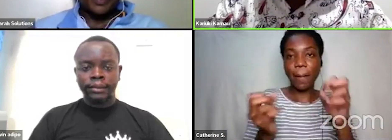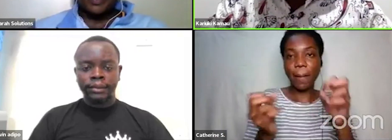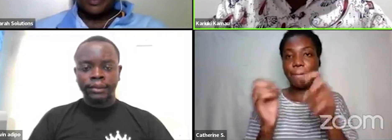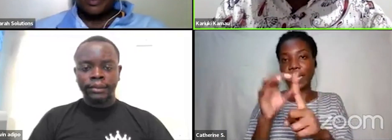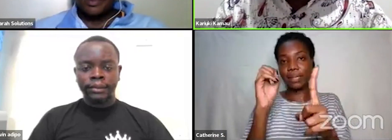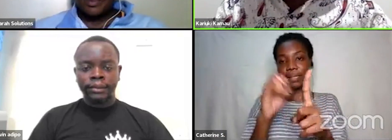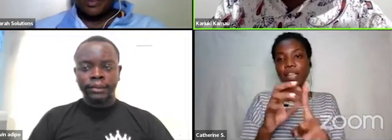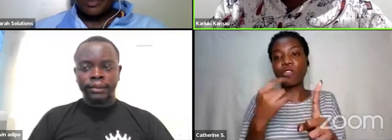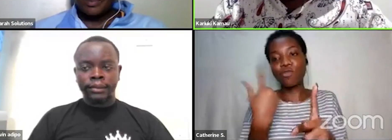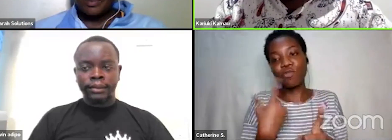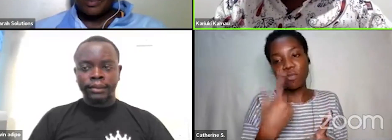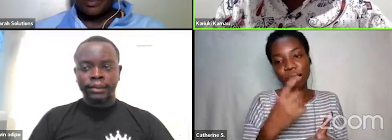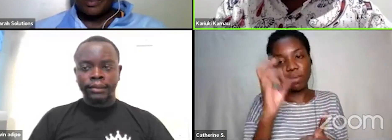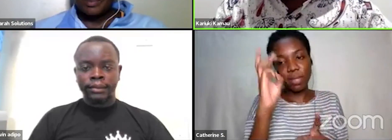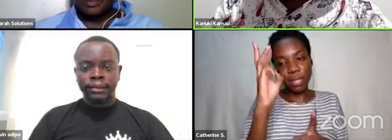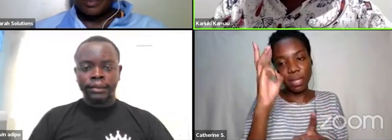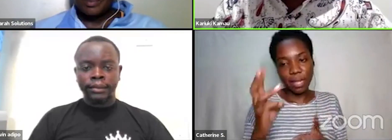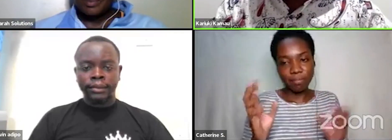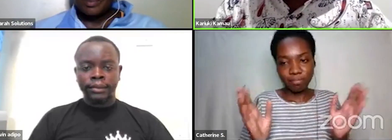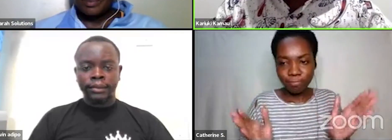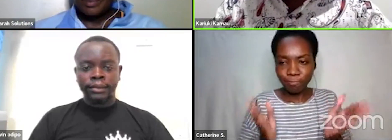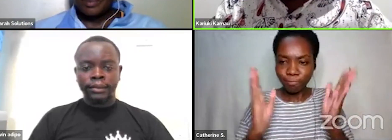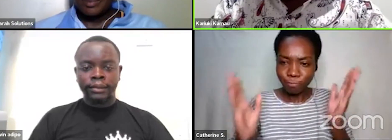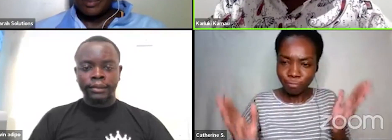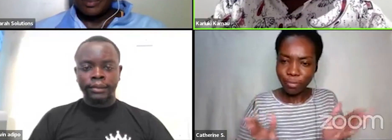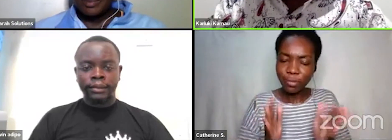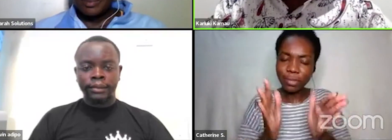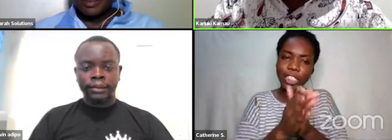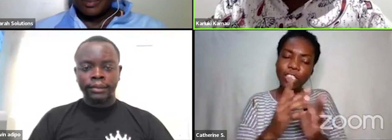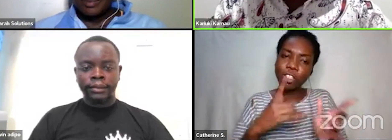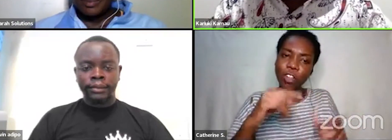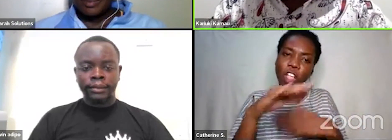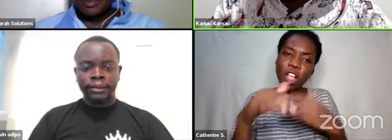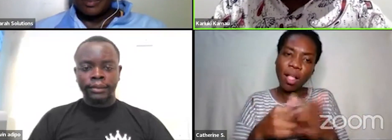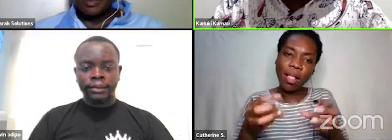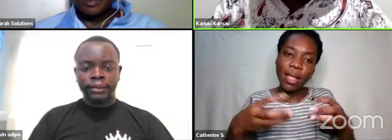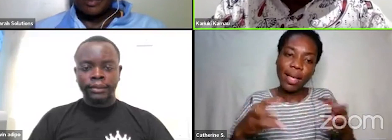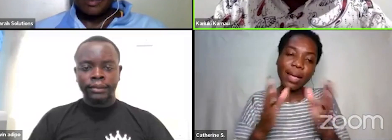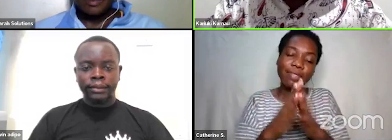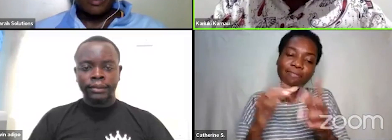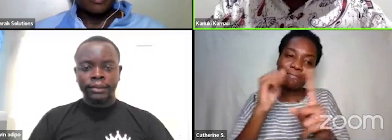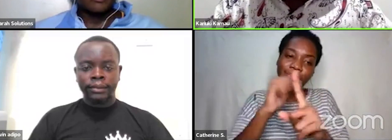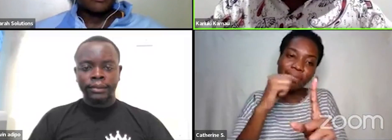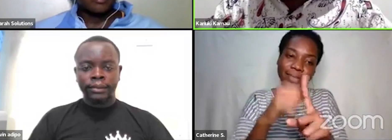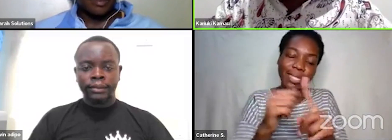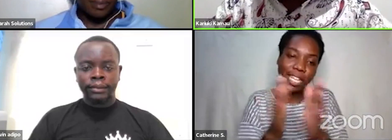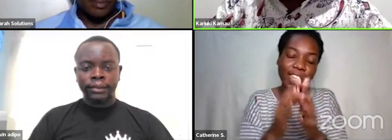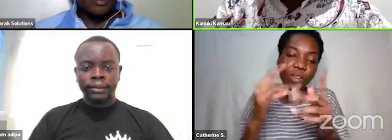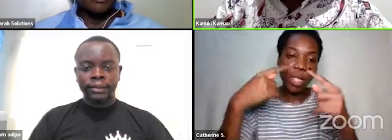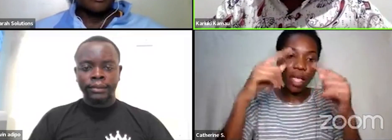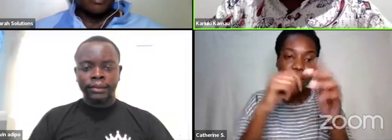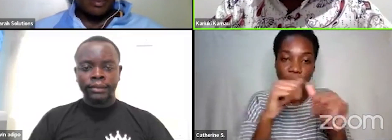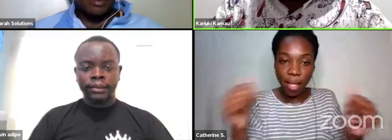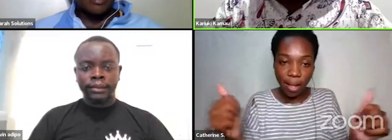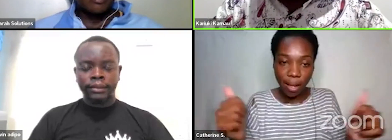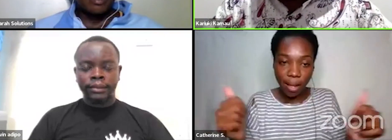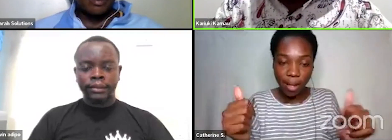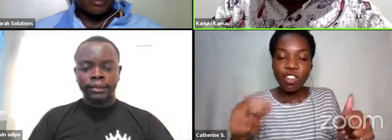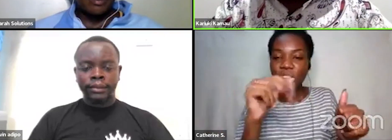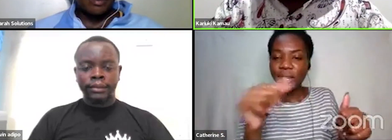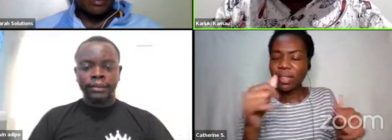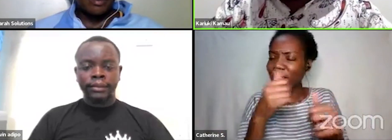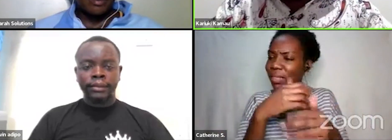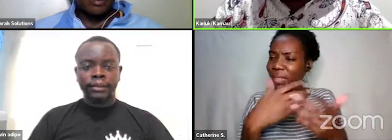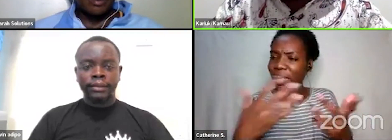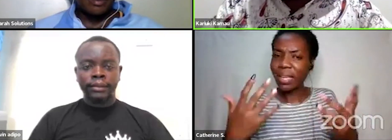encouraging you because they have gone the way, they have seen it, they have fought the battles and they have won. because we say there's nothing new under the sun. Some people,